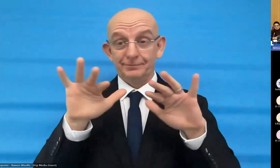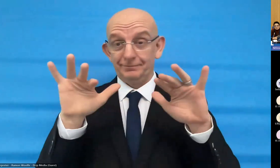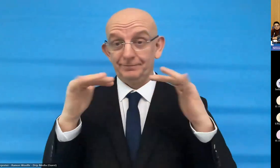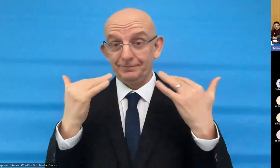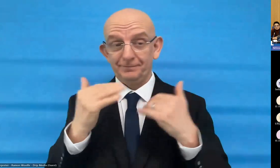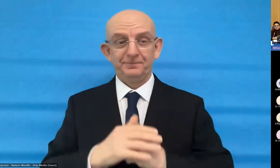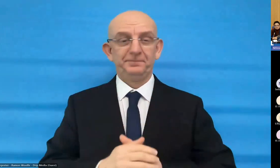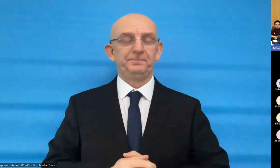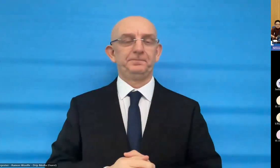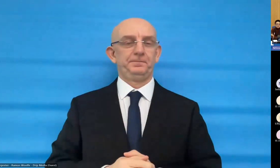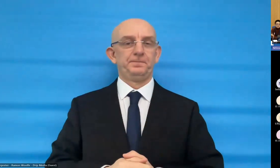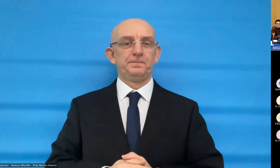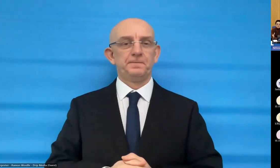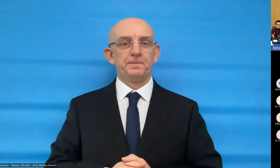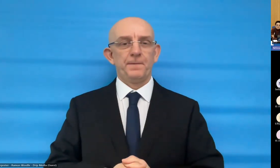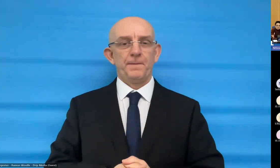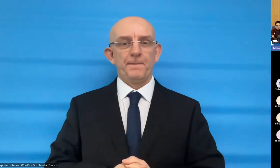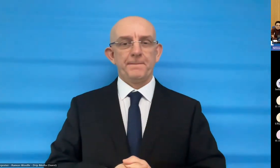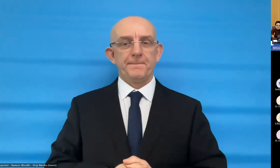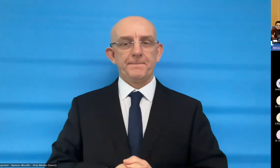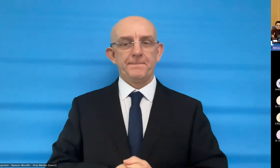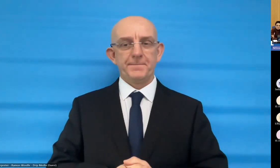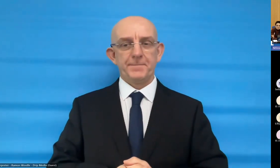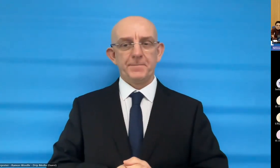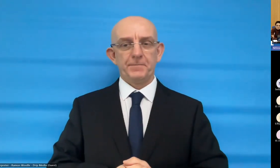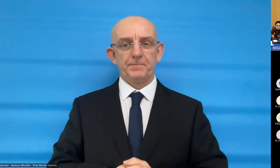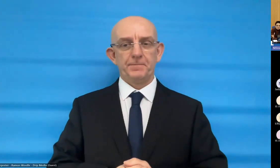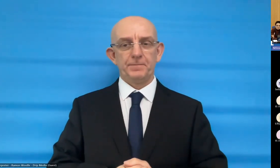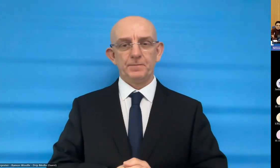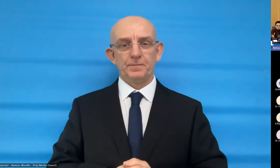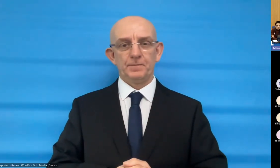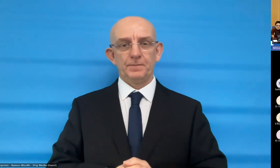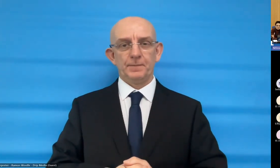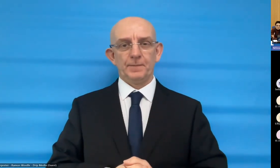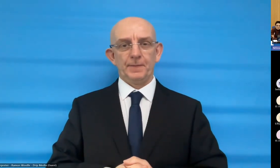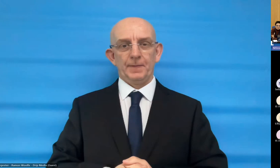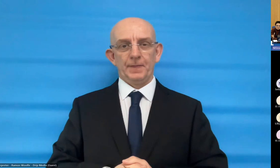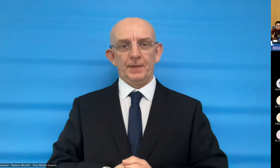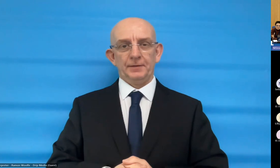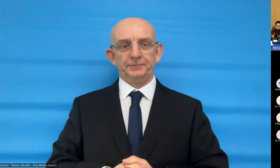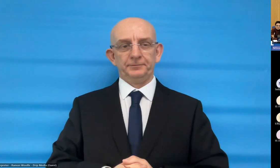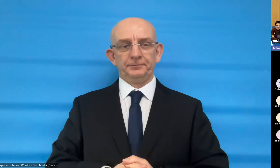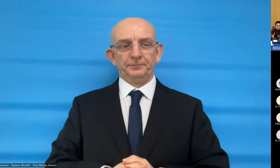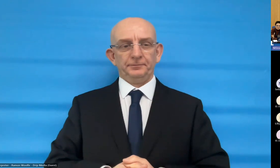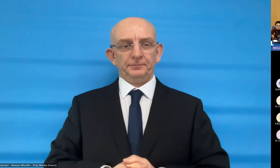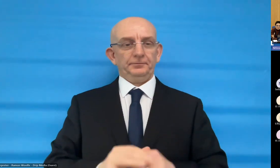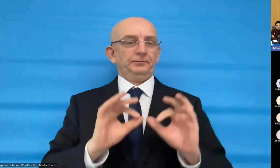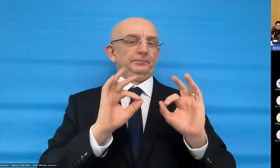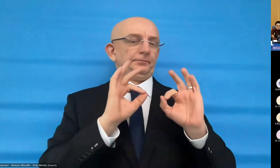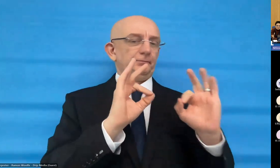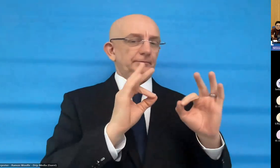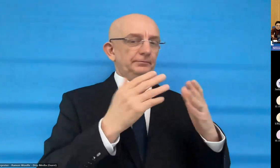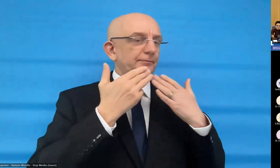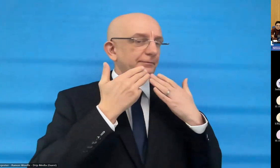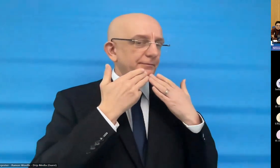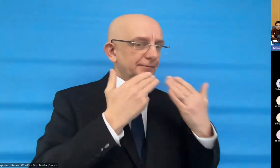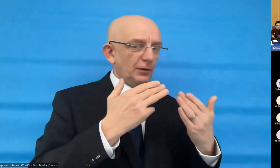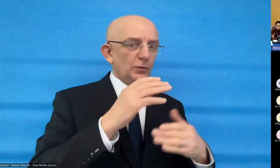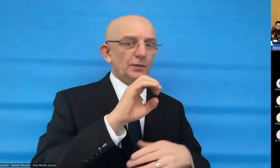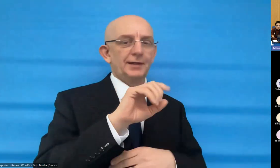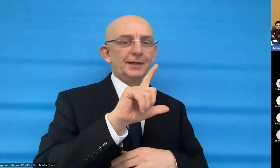Thank you so much, Elisabeth, for raising the word multidisciplinary. So working, if you want to have an inclusive school, it's very important to work